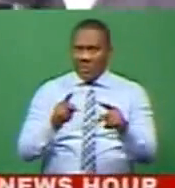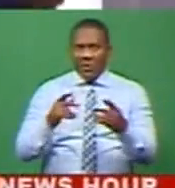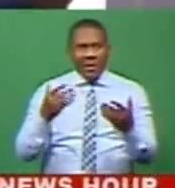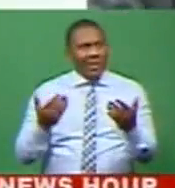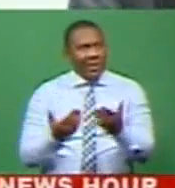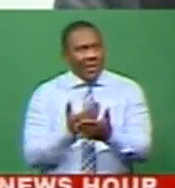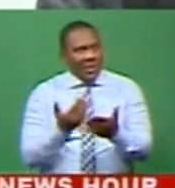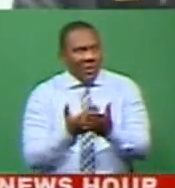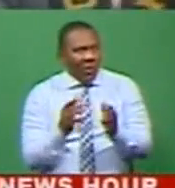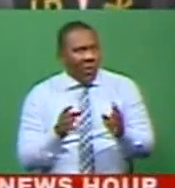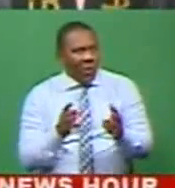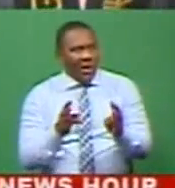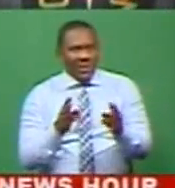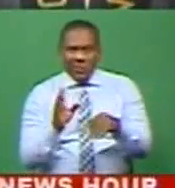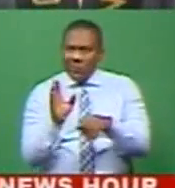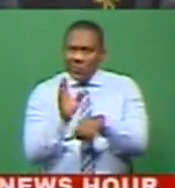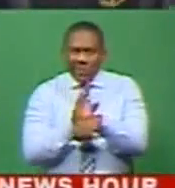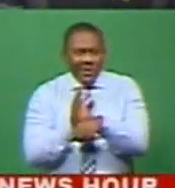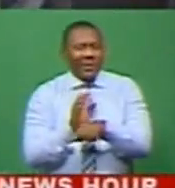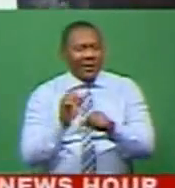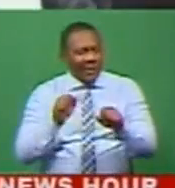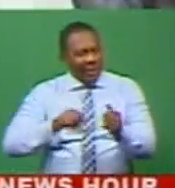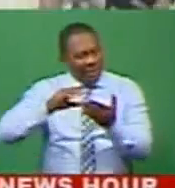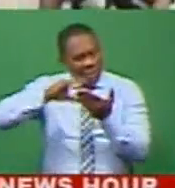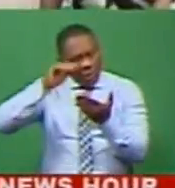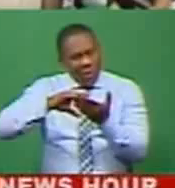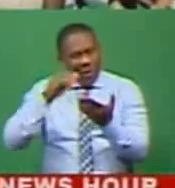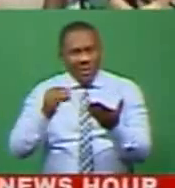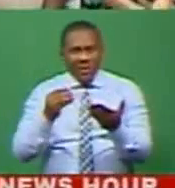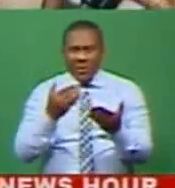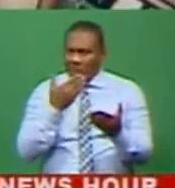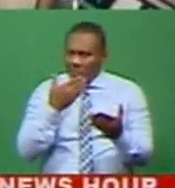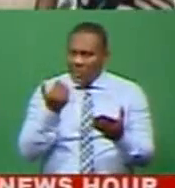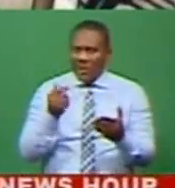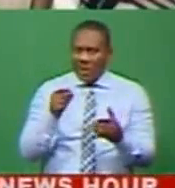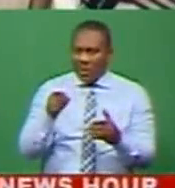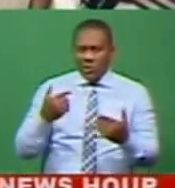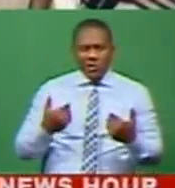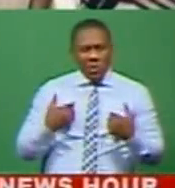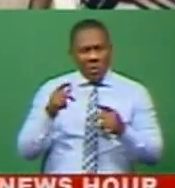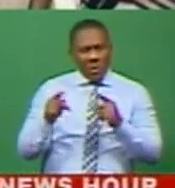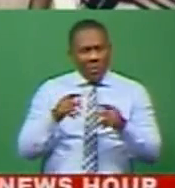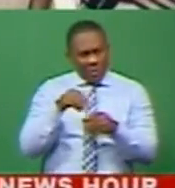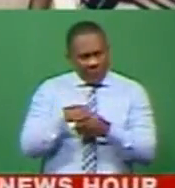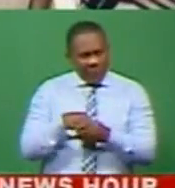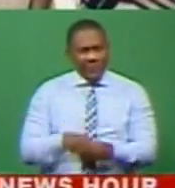job market and help improve the standard of living of burdened young entrepreneurs.